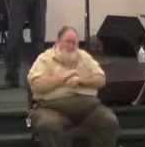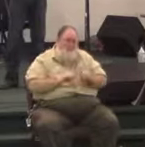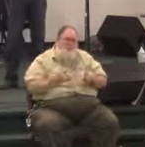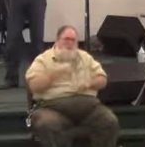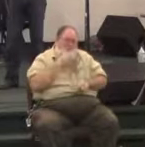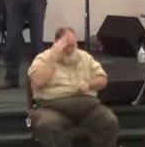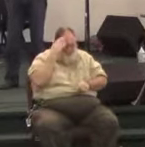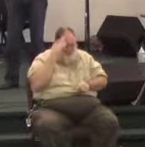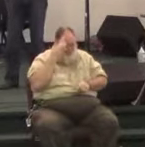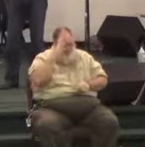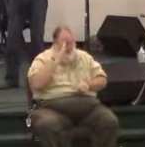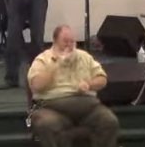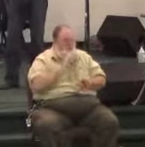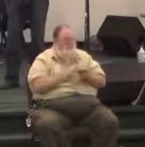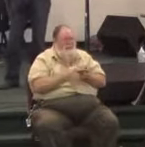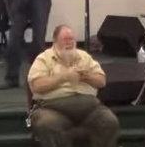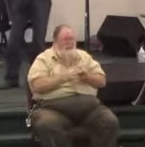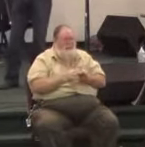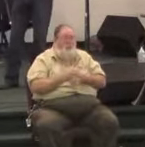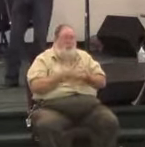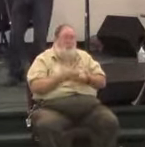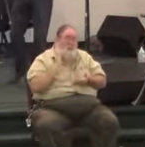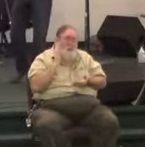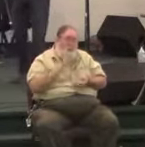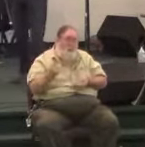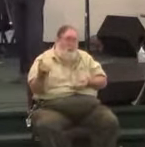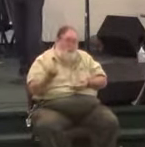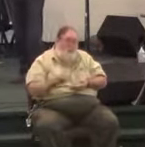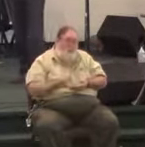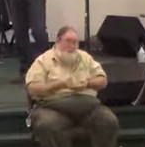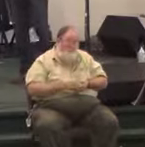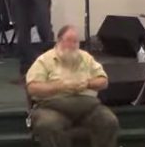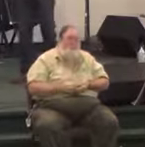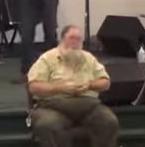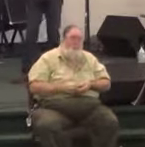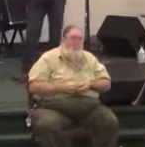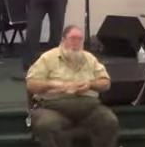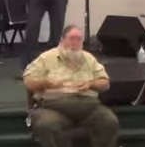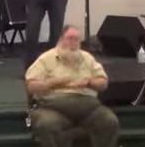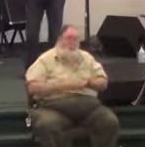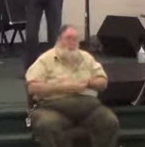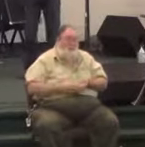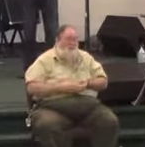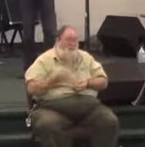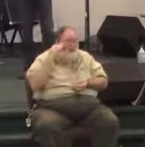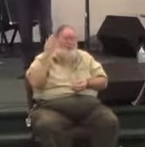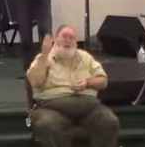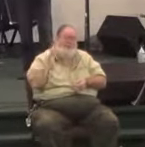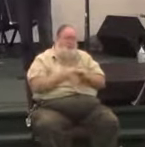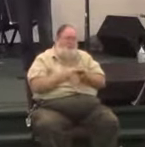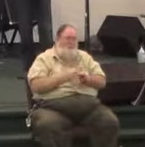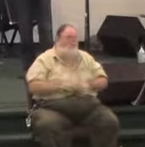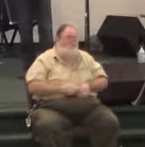going to come because it's all His. But I just wanted to refresh in our minds, and we've got a lot of new faces every week